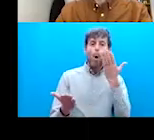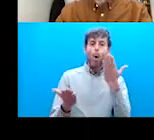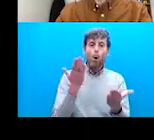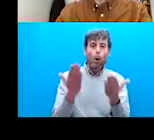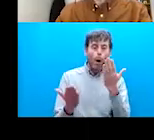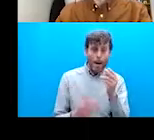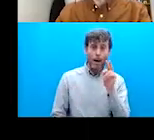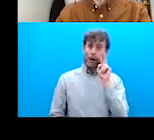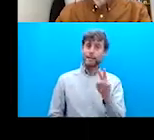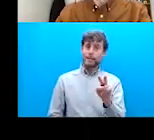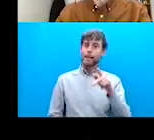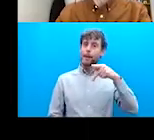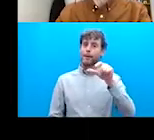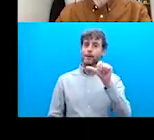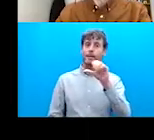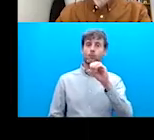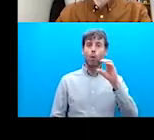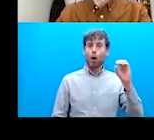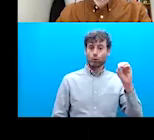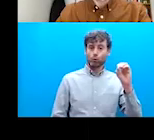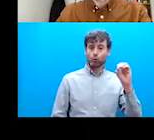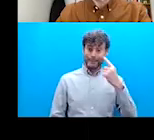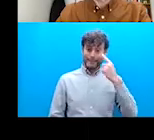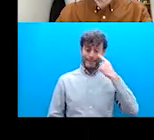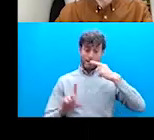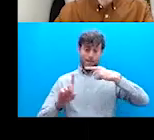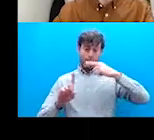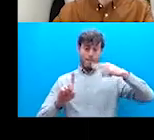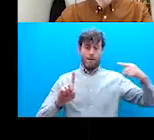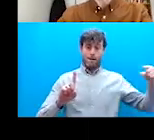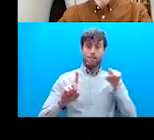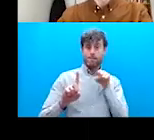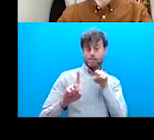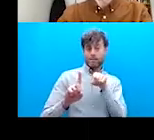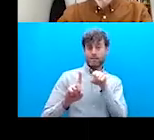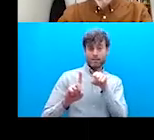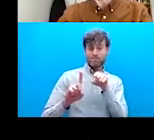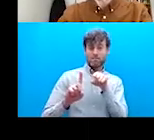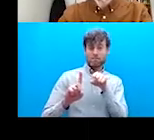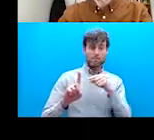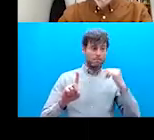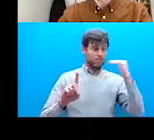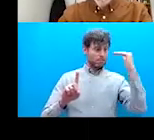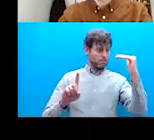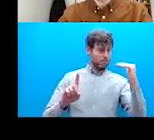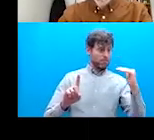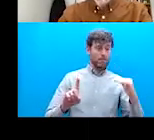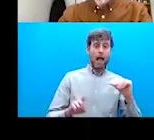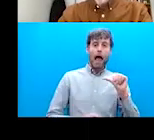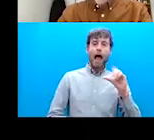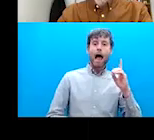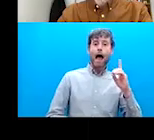And we could also show that the different types of adjectives did actually not impact the P600, which is what we